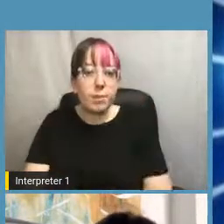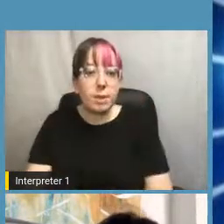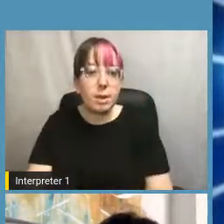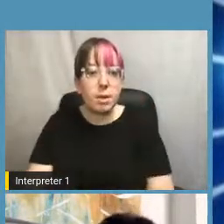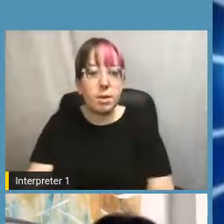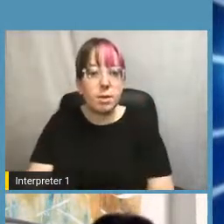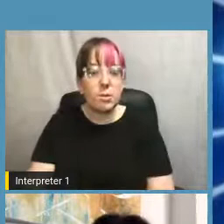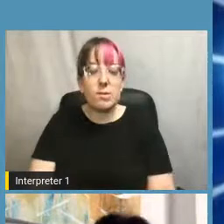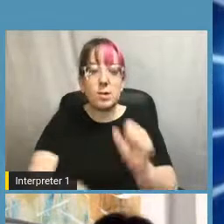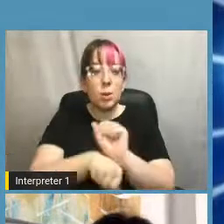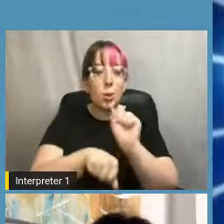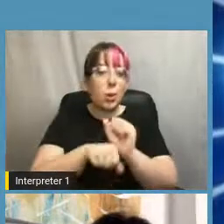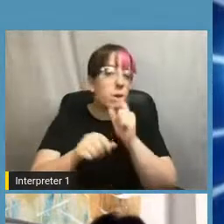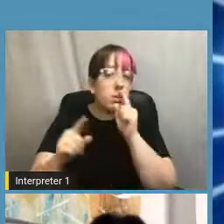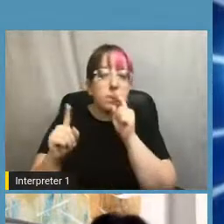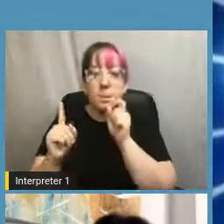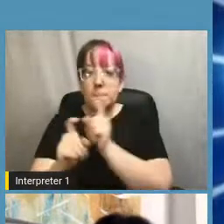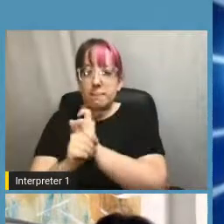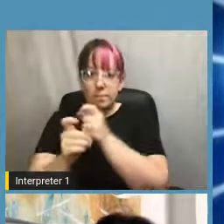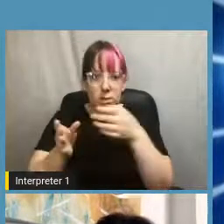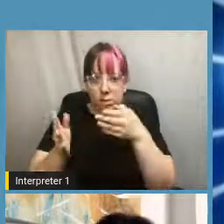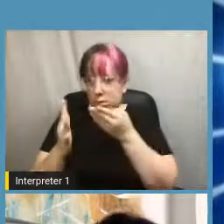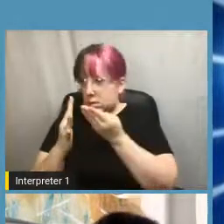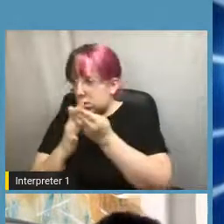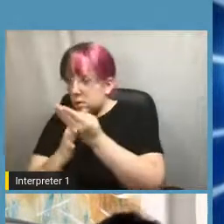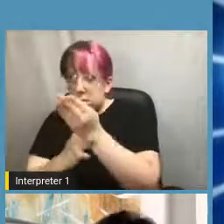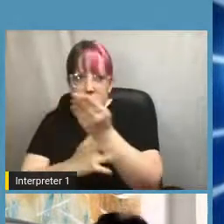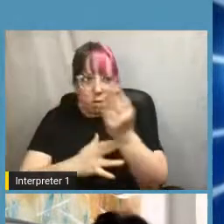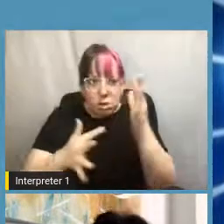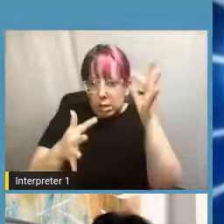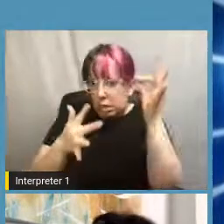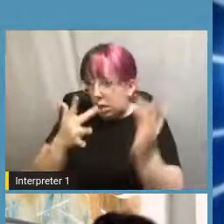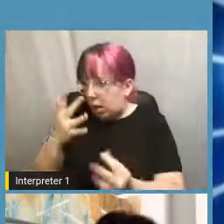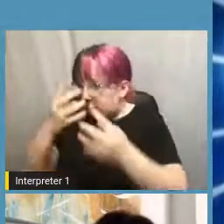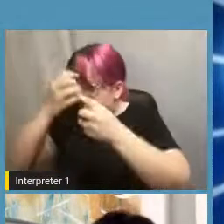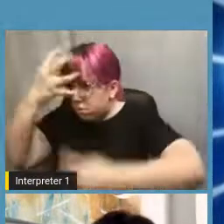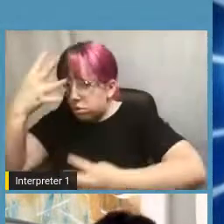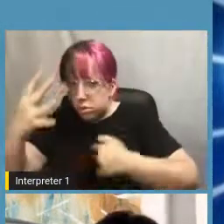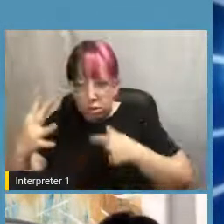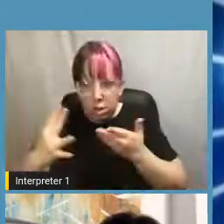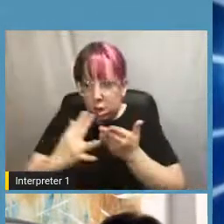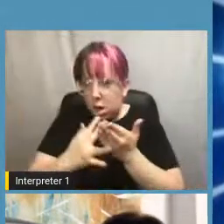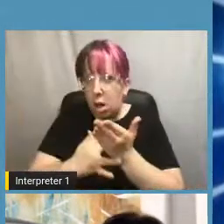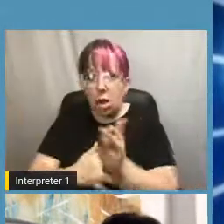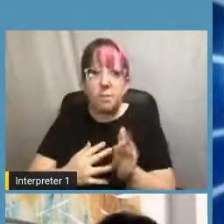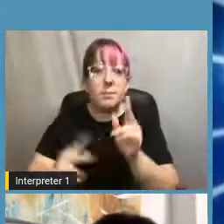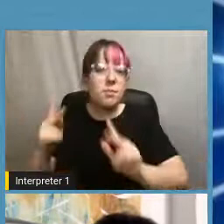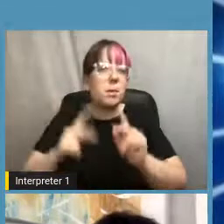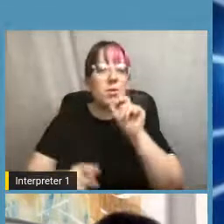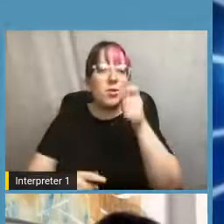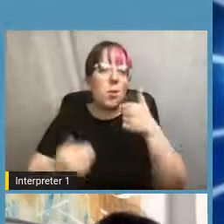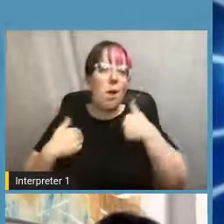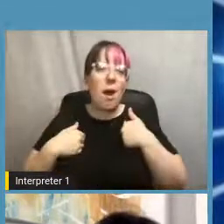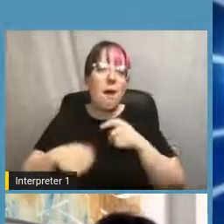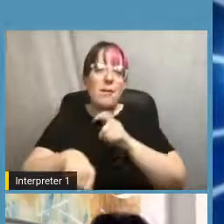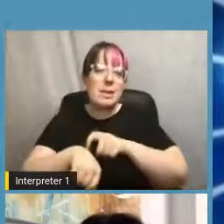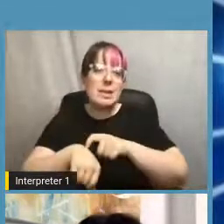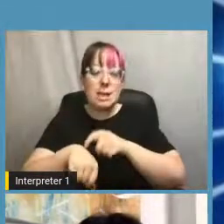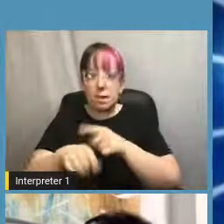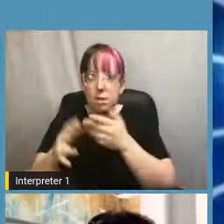so complex, so many paths, so many options to explore, that people will not have the time and institution to witness